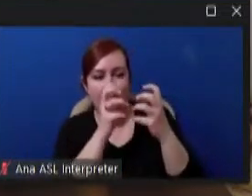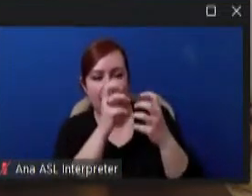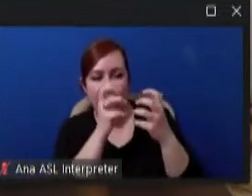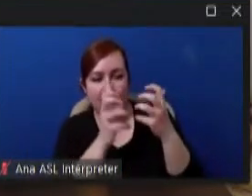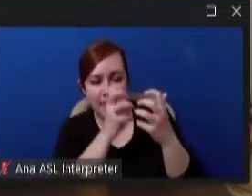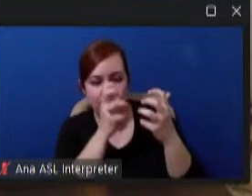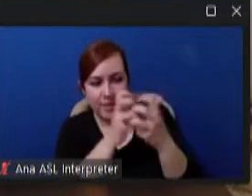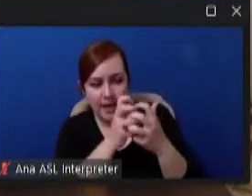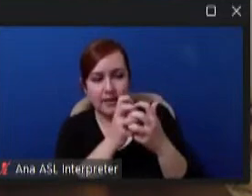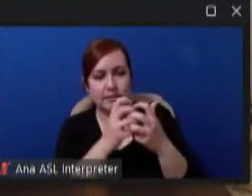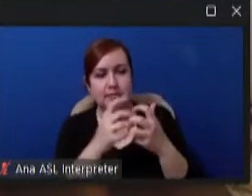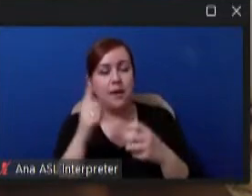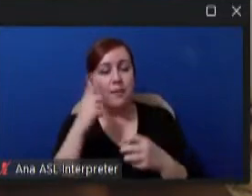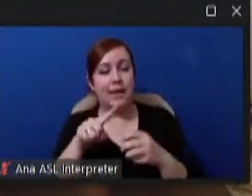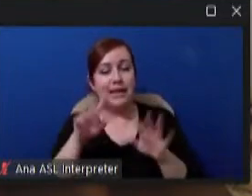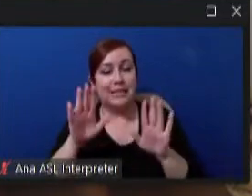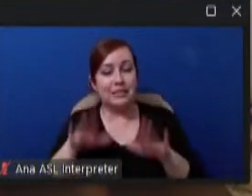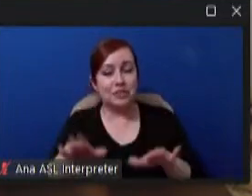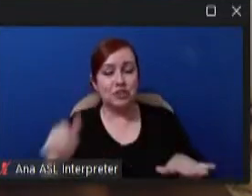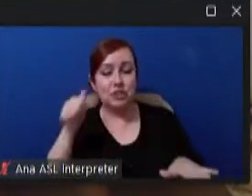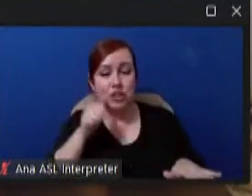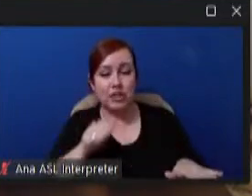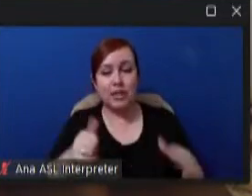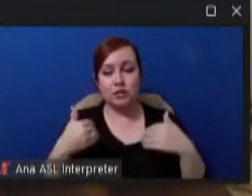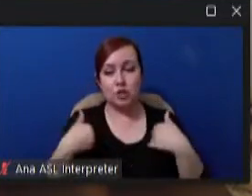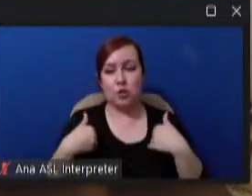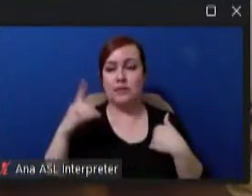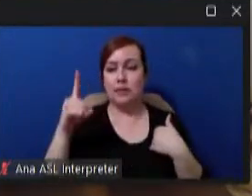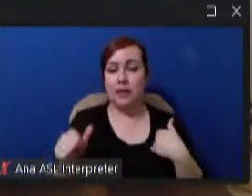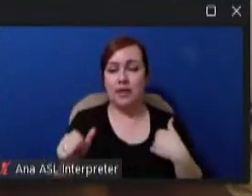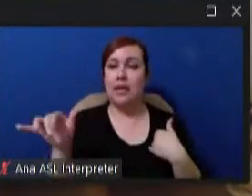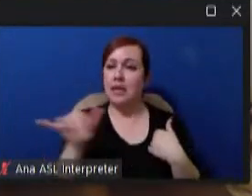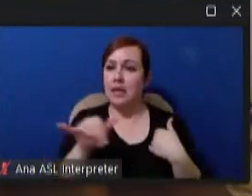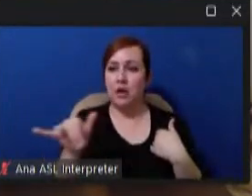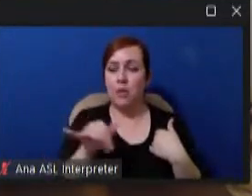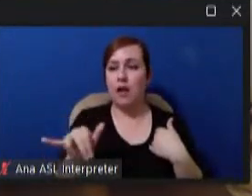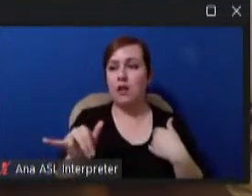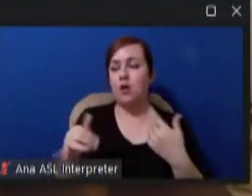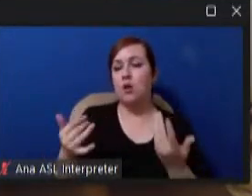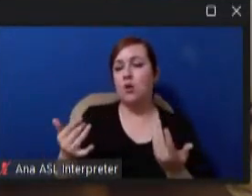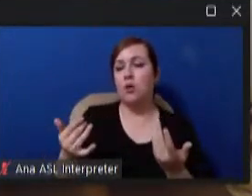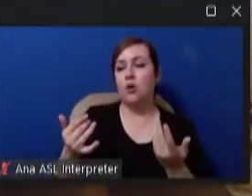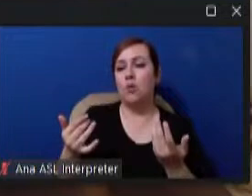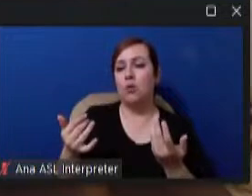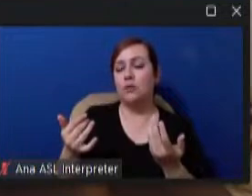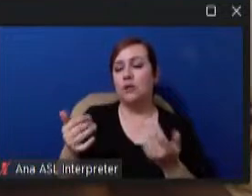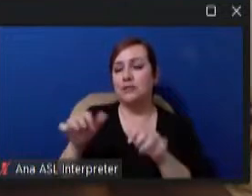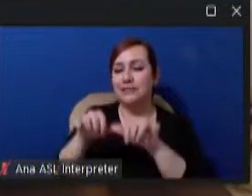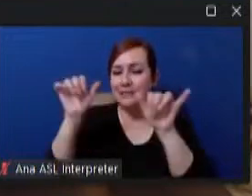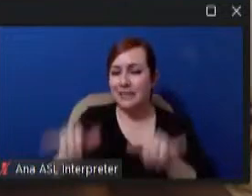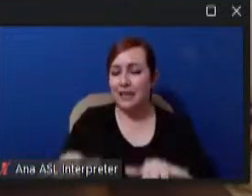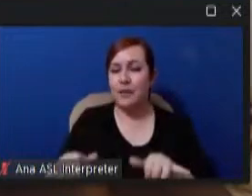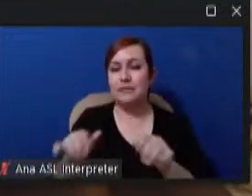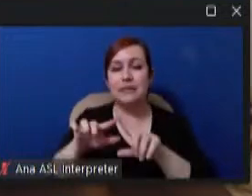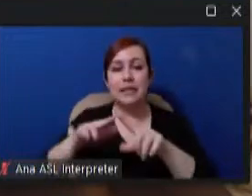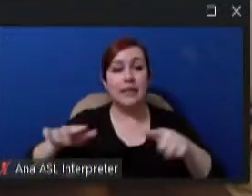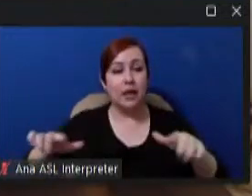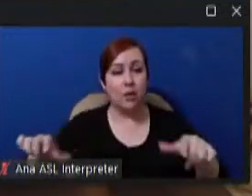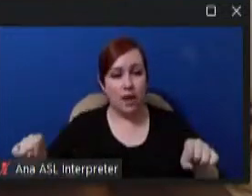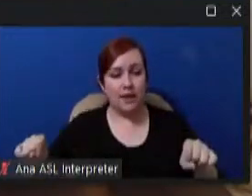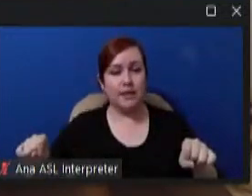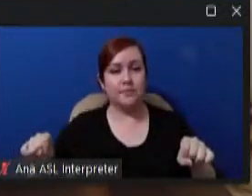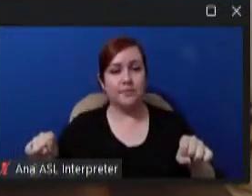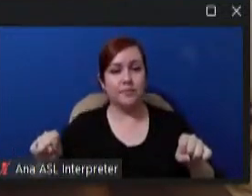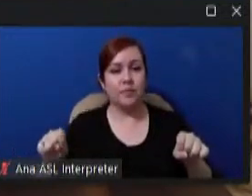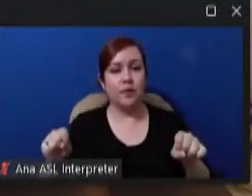sex education adapted to women and girls with disabilities, as well as inclusive